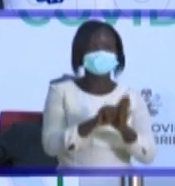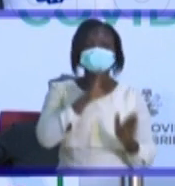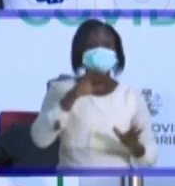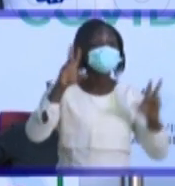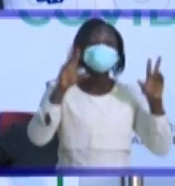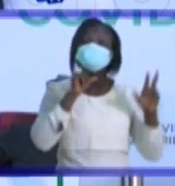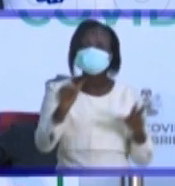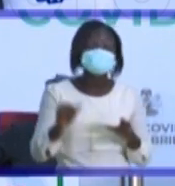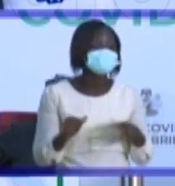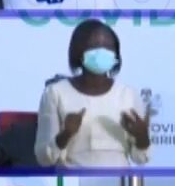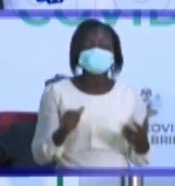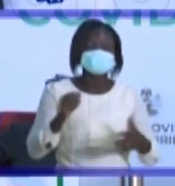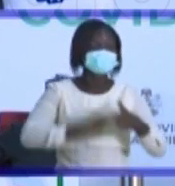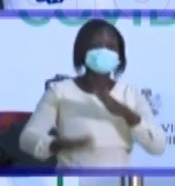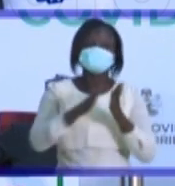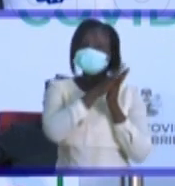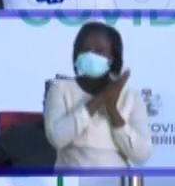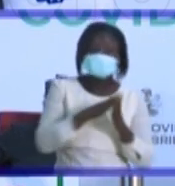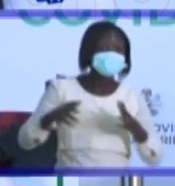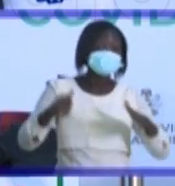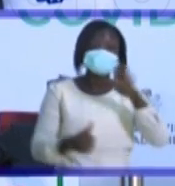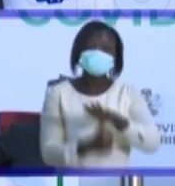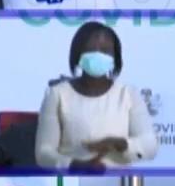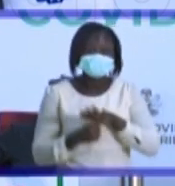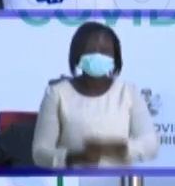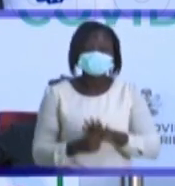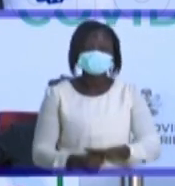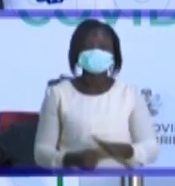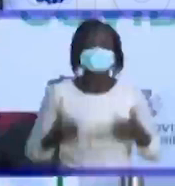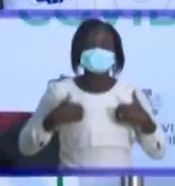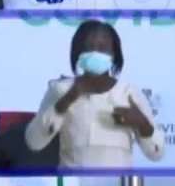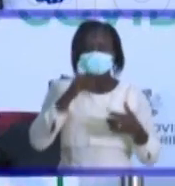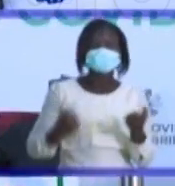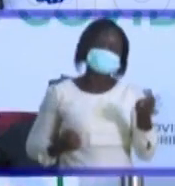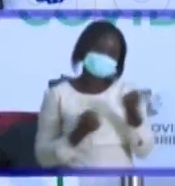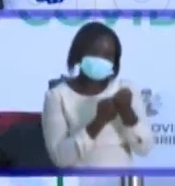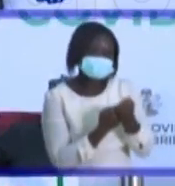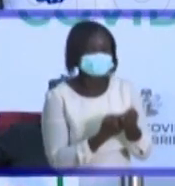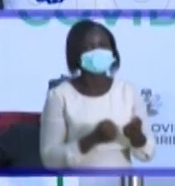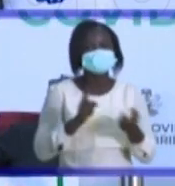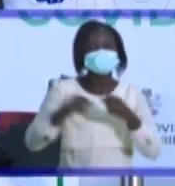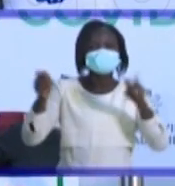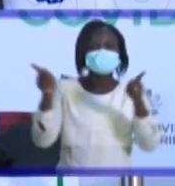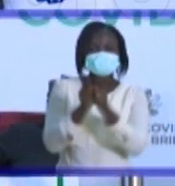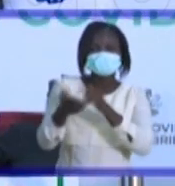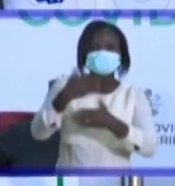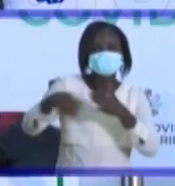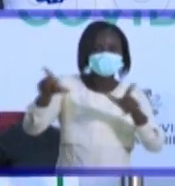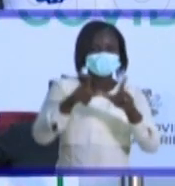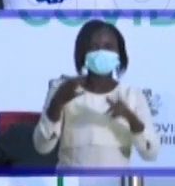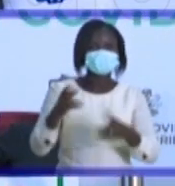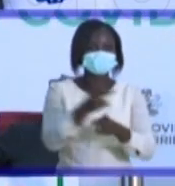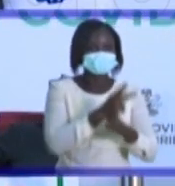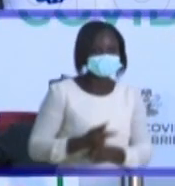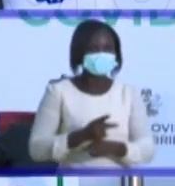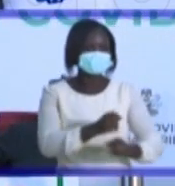longer under dead space pressure, having been well supported with assets to meet all levels of care,